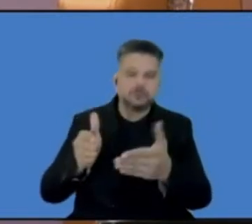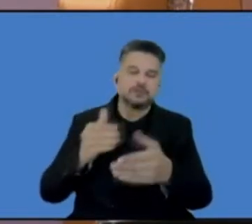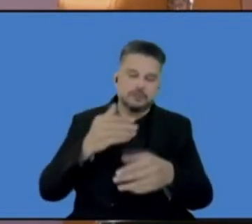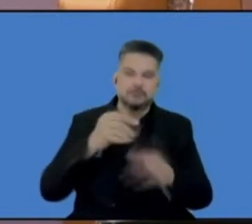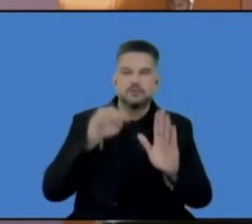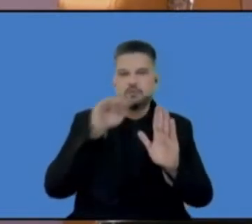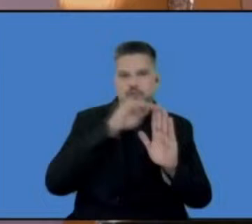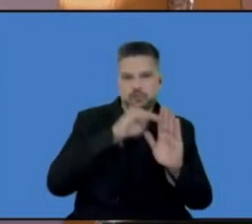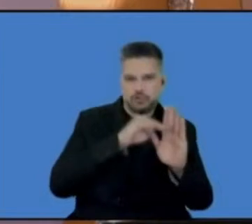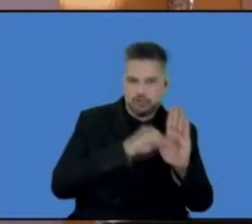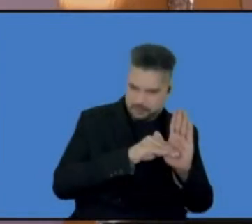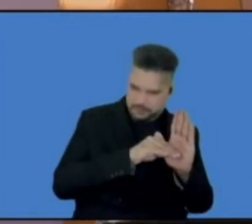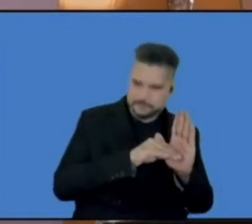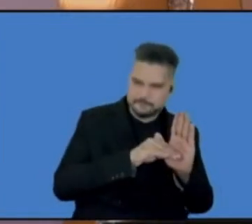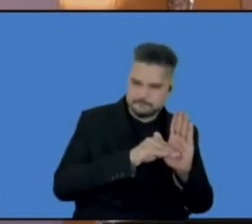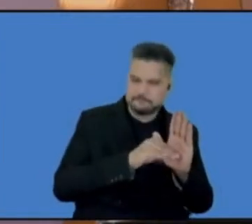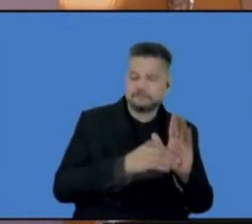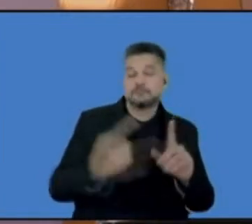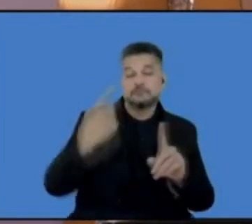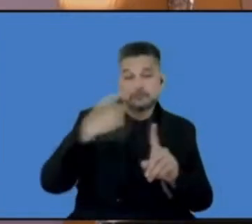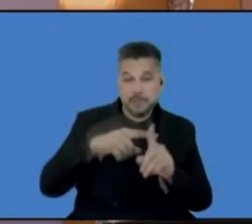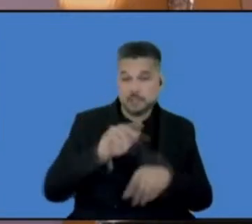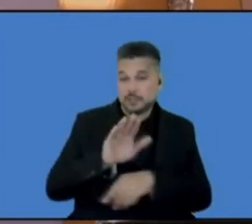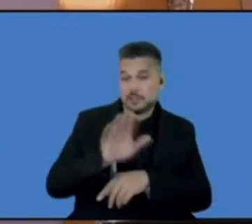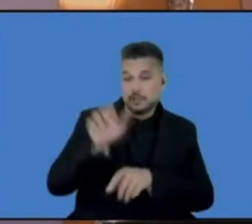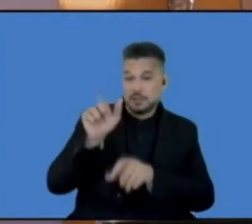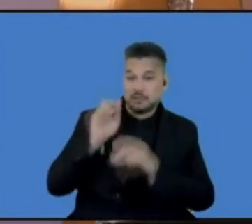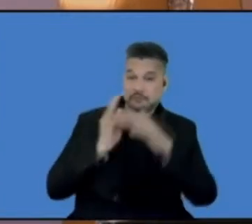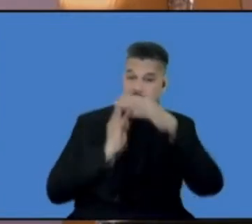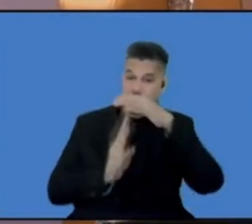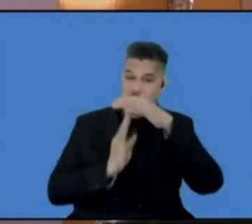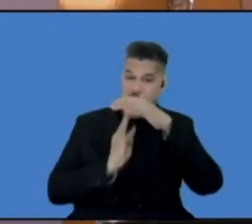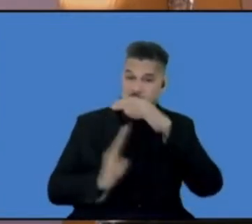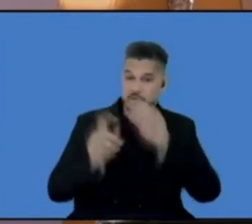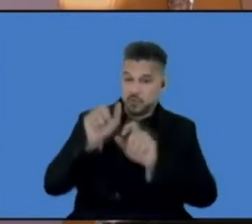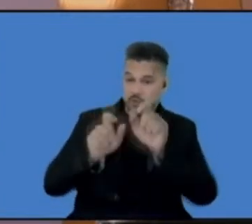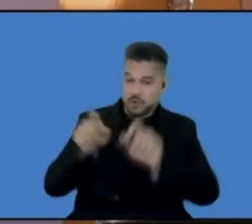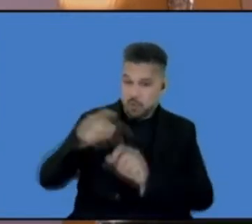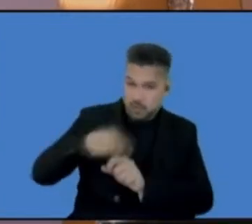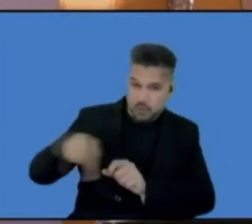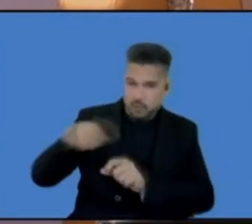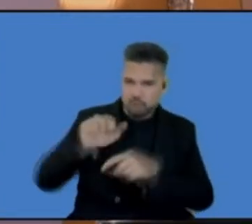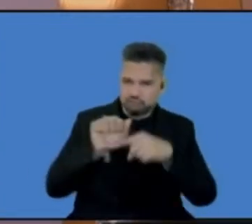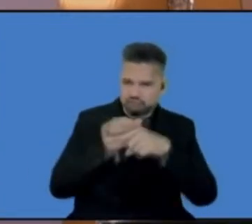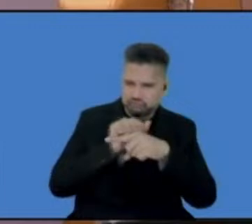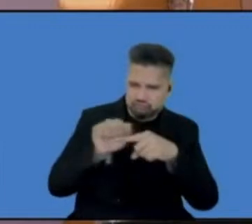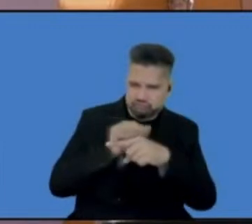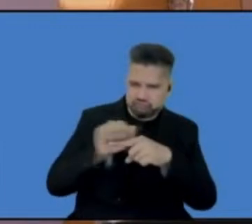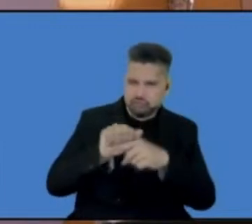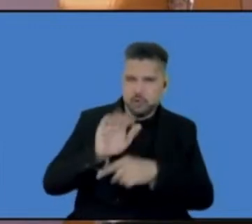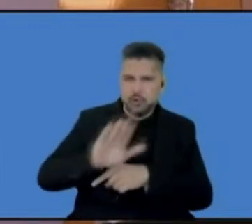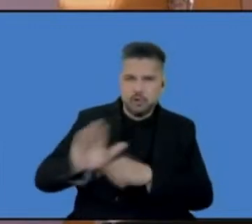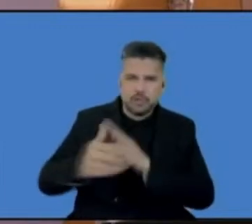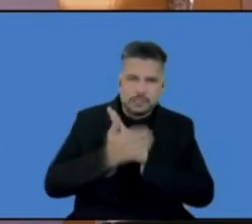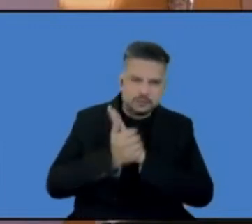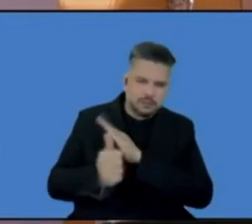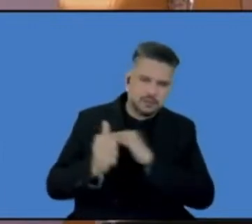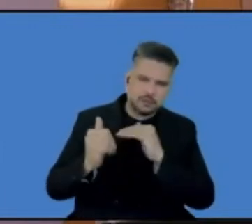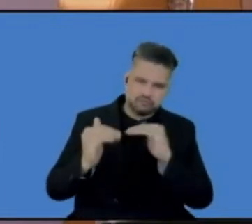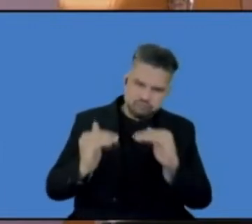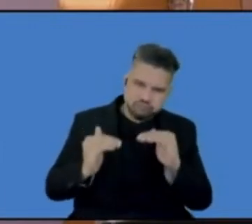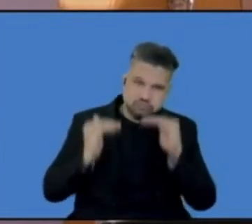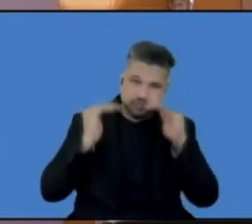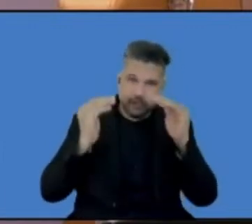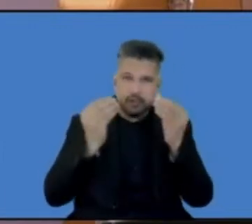migrant workers through join training centers in many concentrated areas. We have